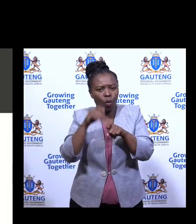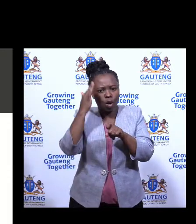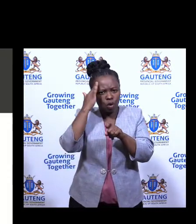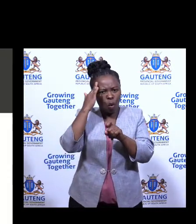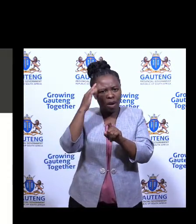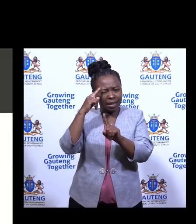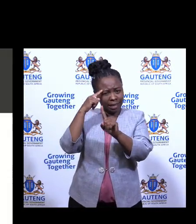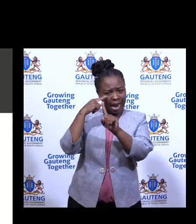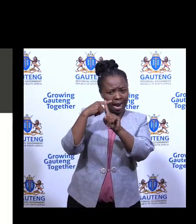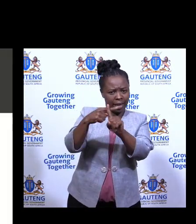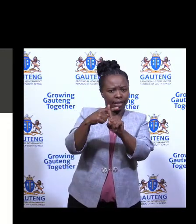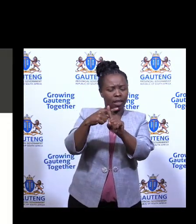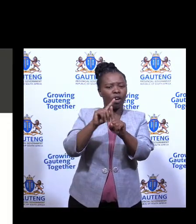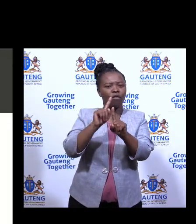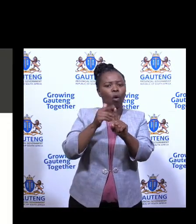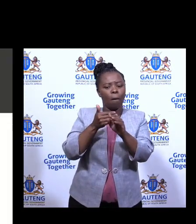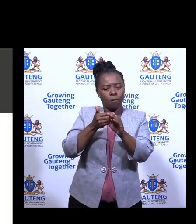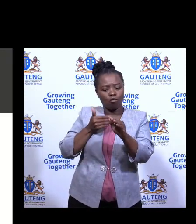moment for pre and post